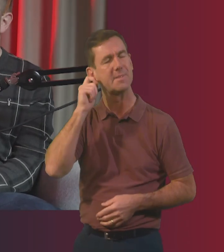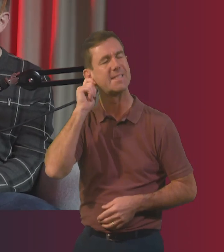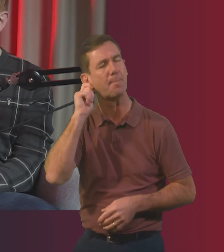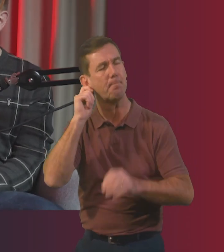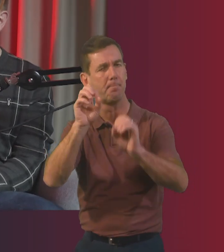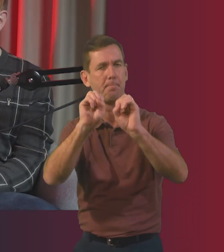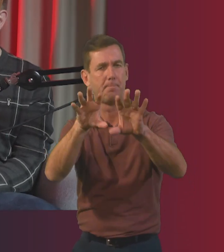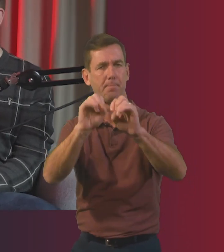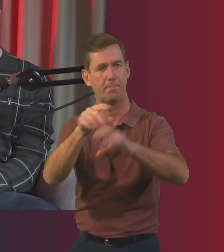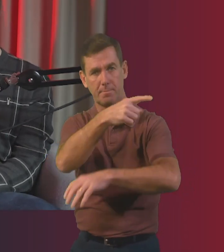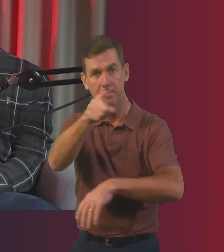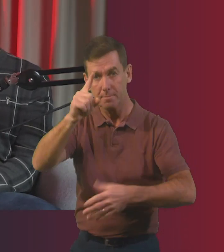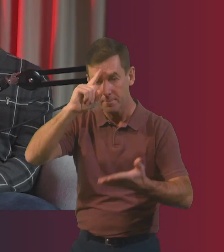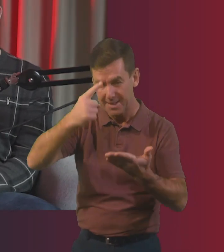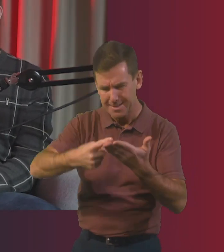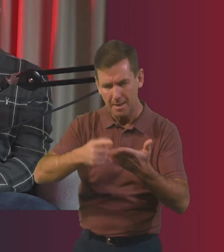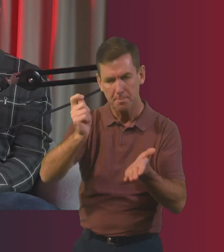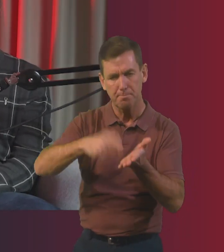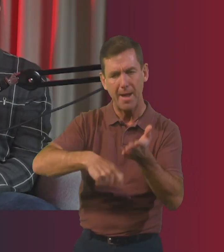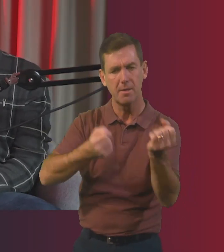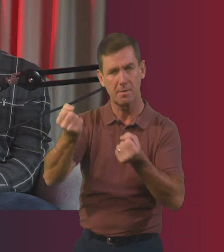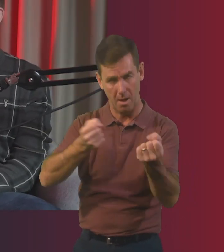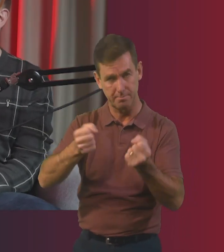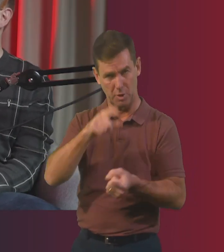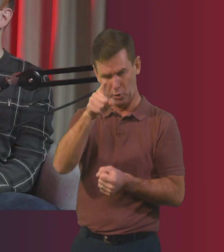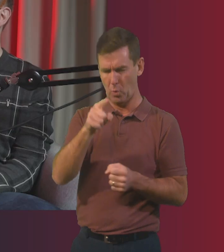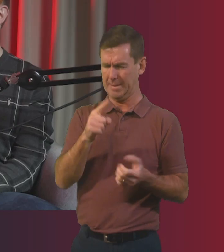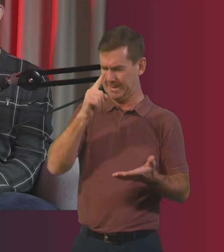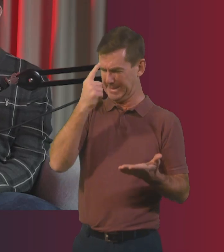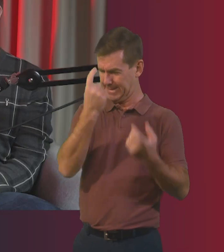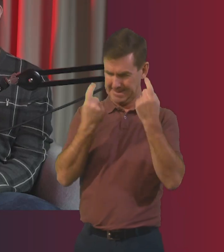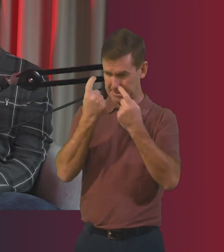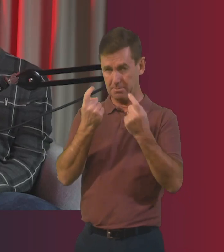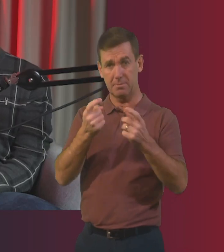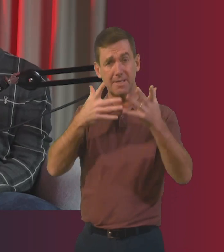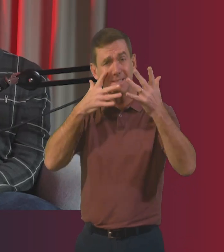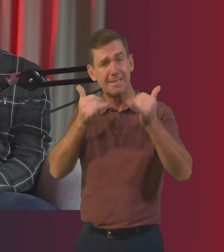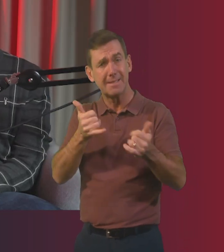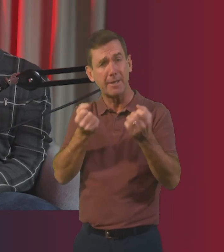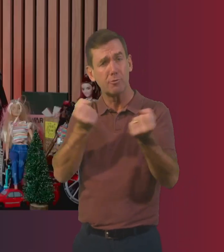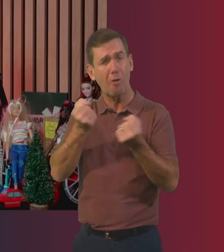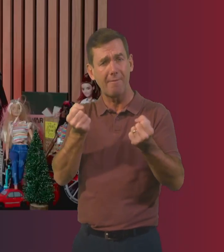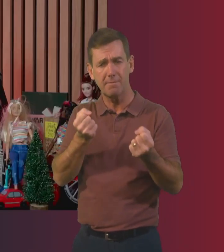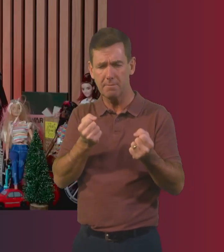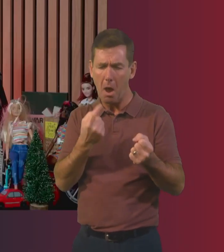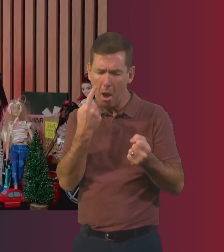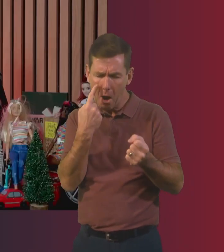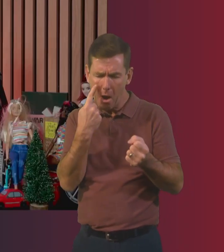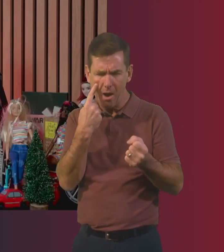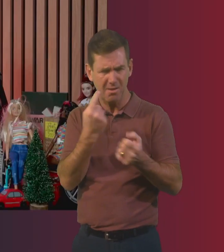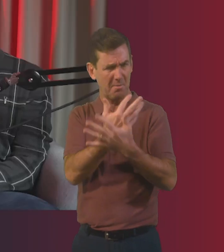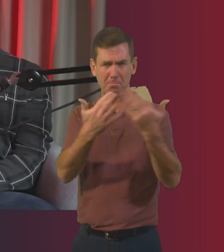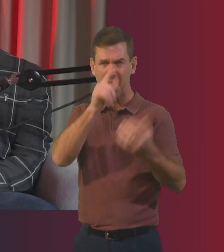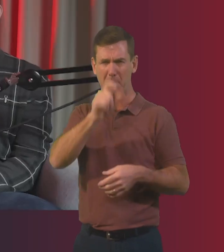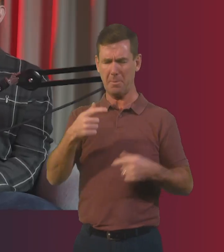before you make a decision on a car. So when deciding what car to choose, but also when you go for a test drive, lots of people don't go for a test drive. That's I